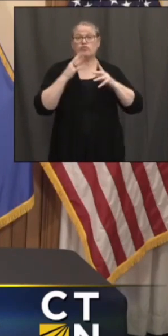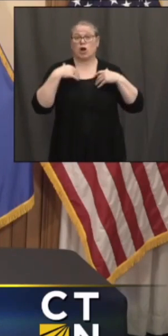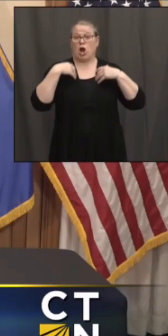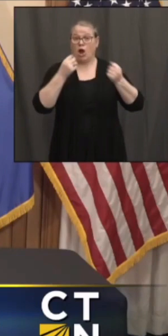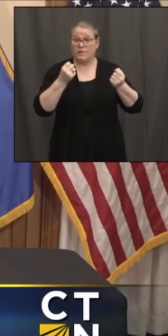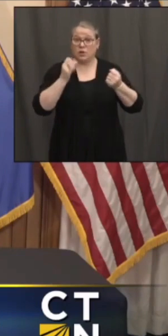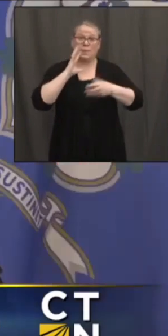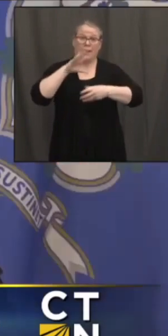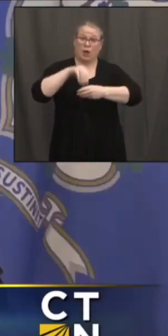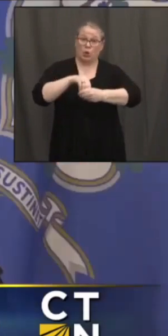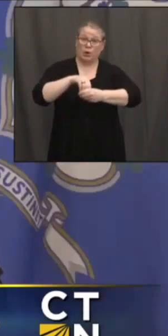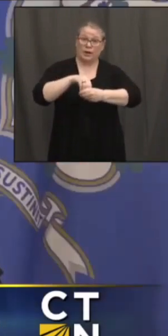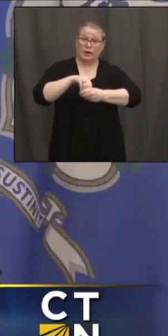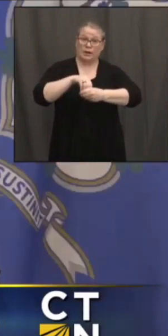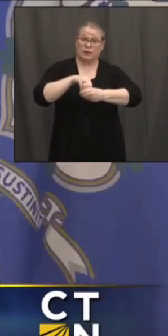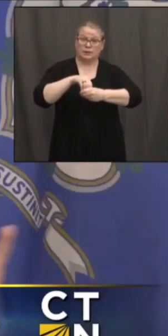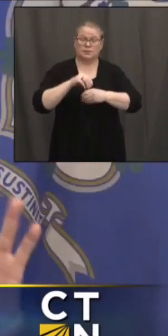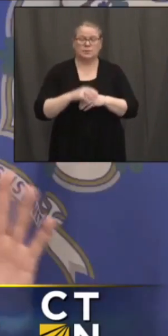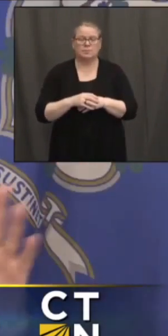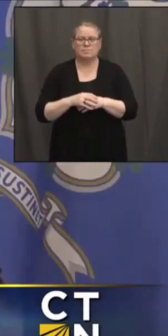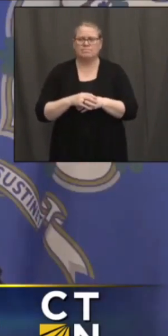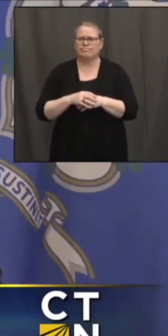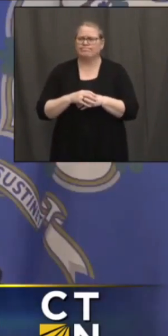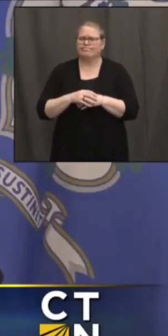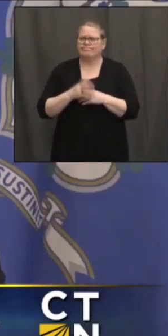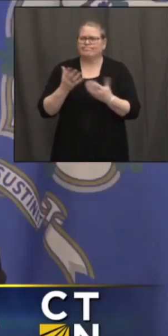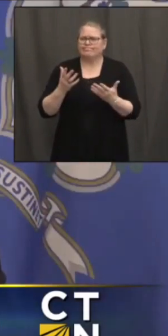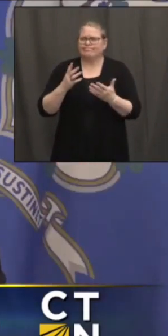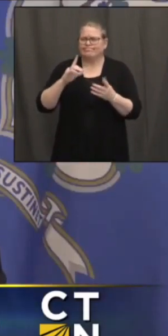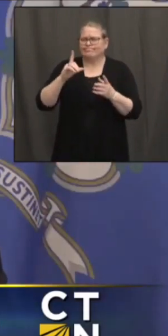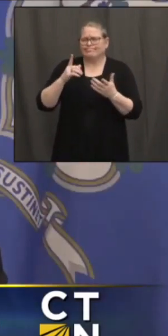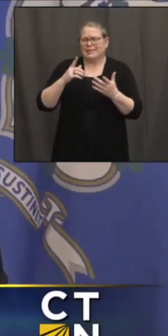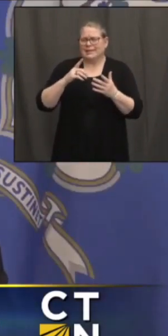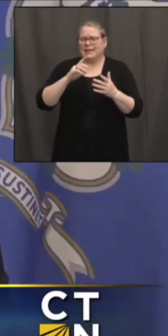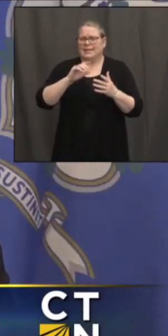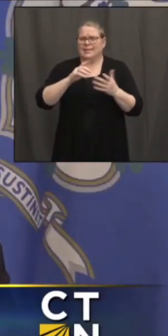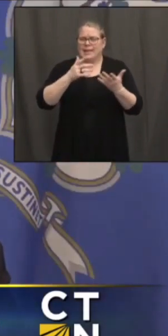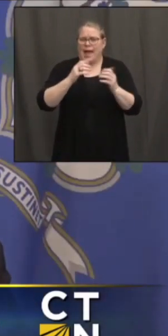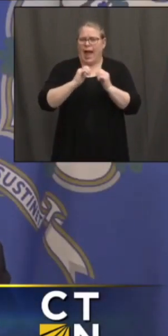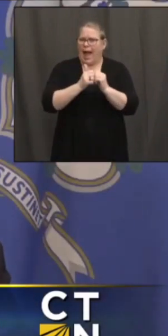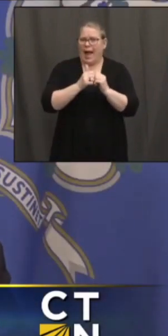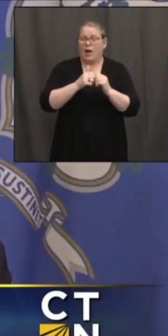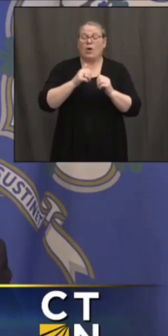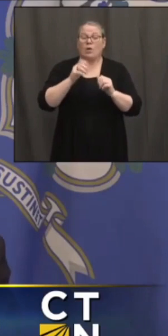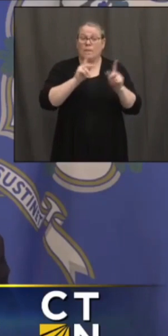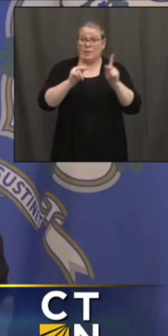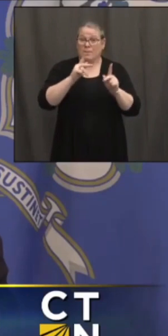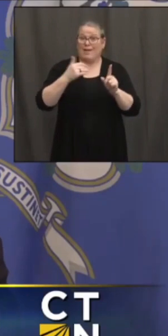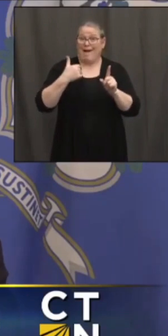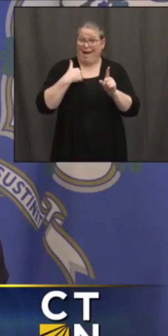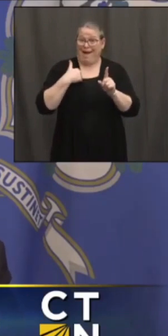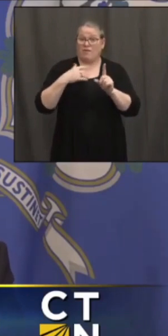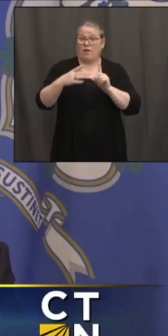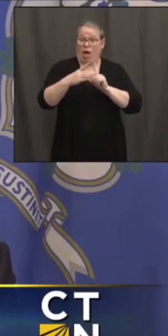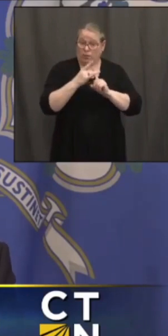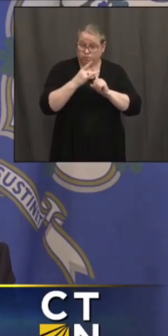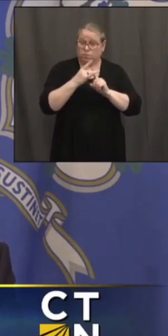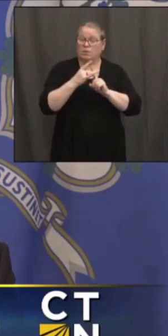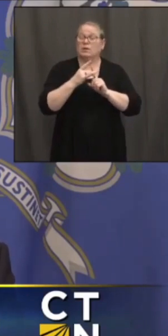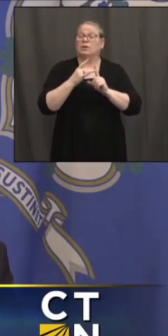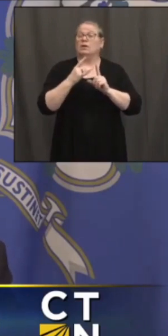I think less the latter, because I don't quite know what that means in terms of immunity. Look, Dr. Fauci